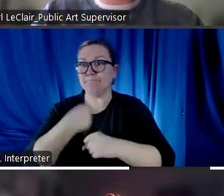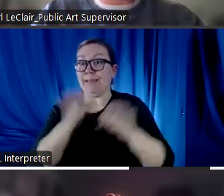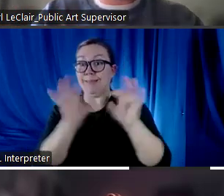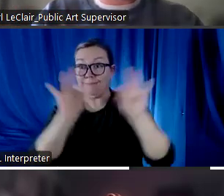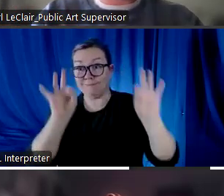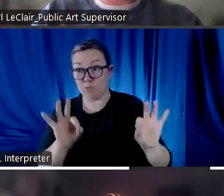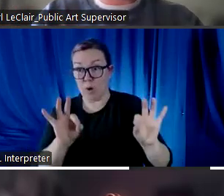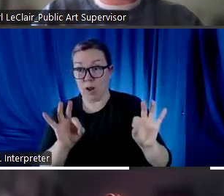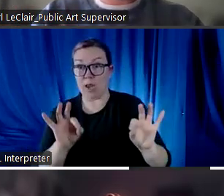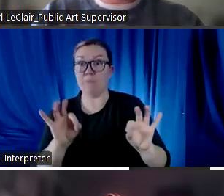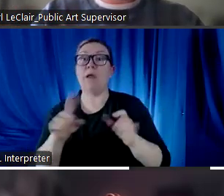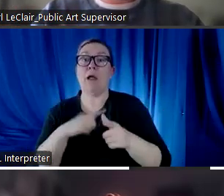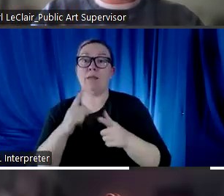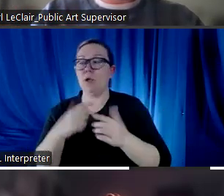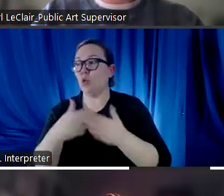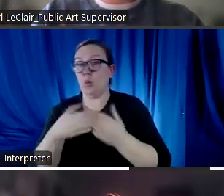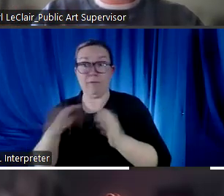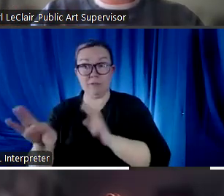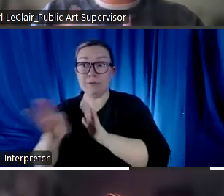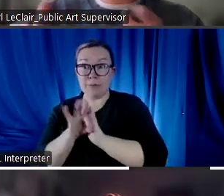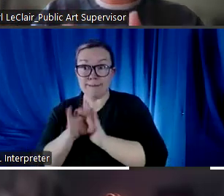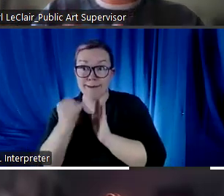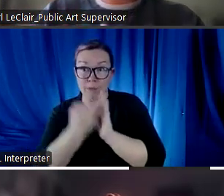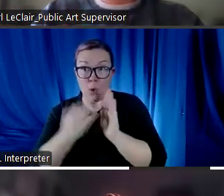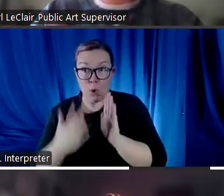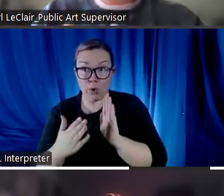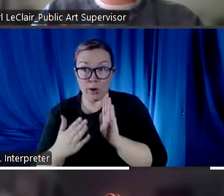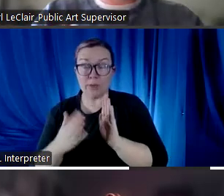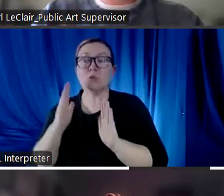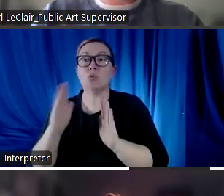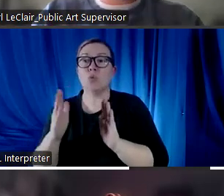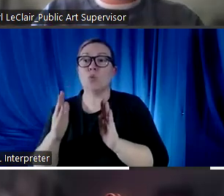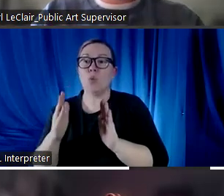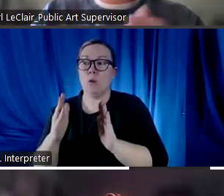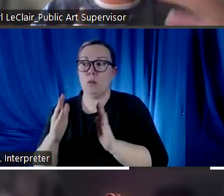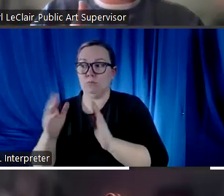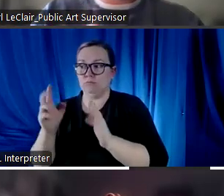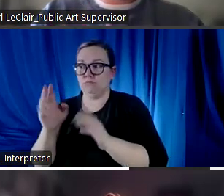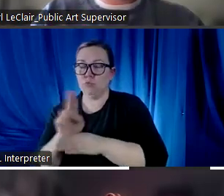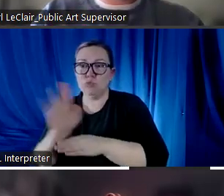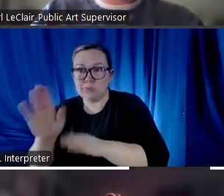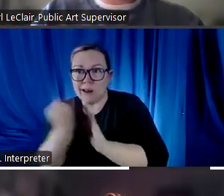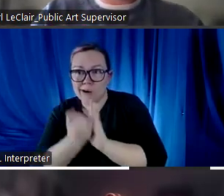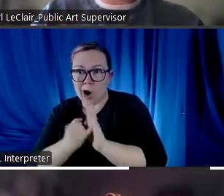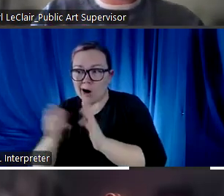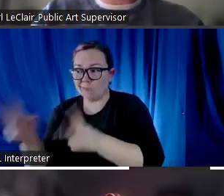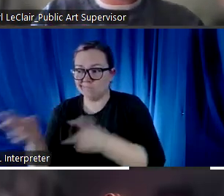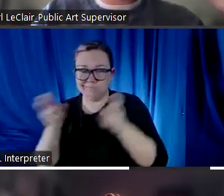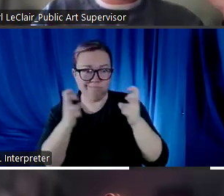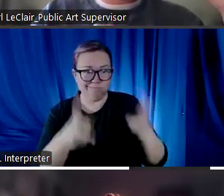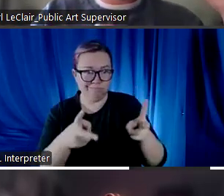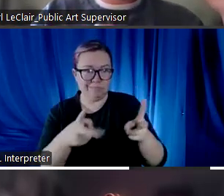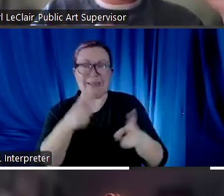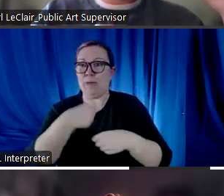the selected artists to move through that reproduction process. They'll actually then produce the